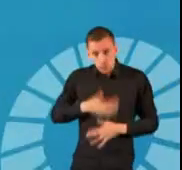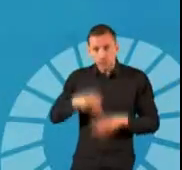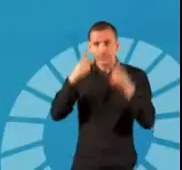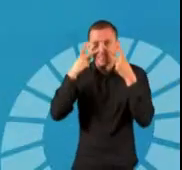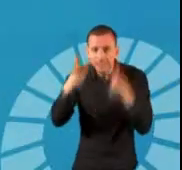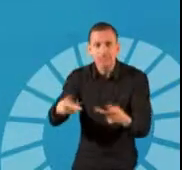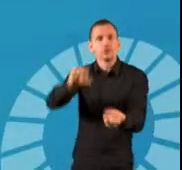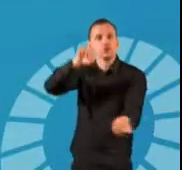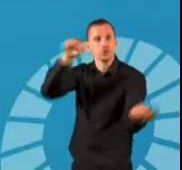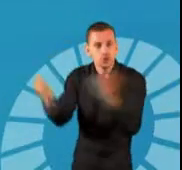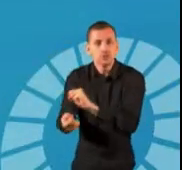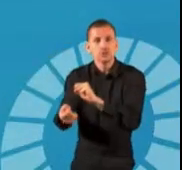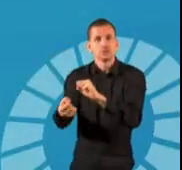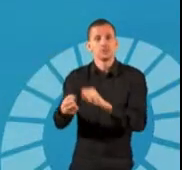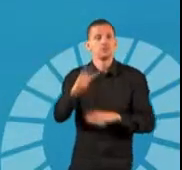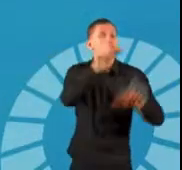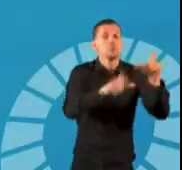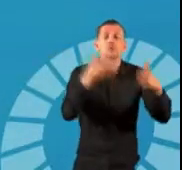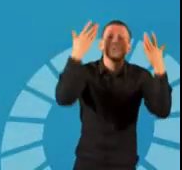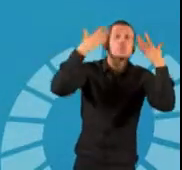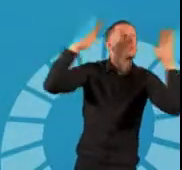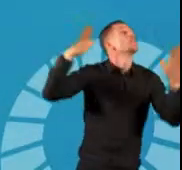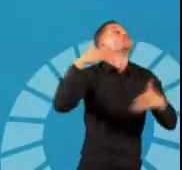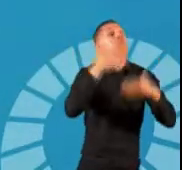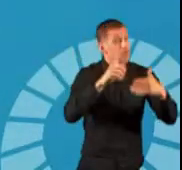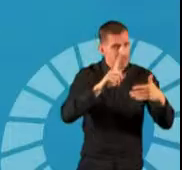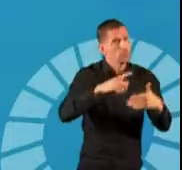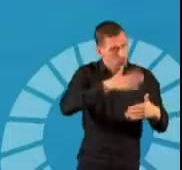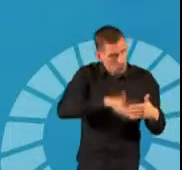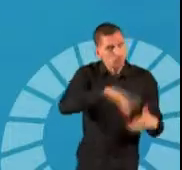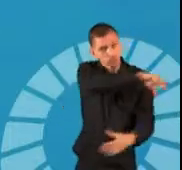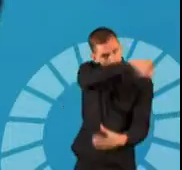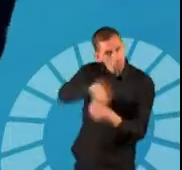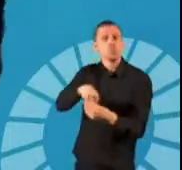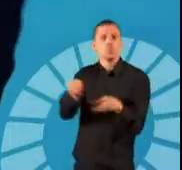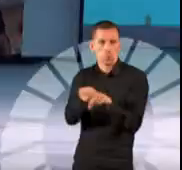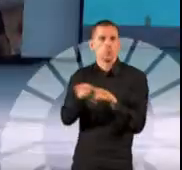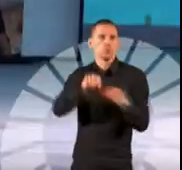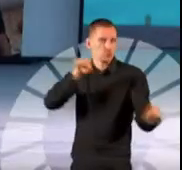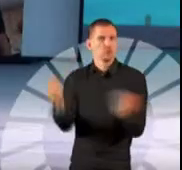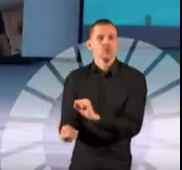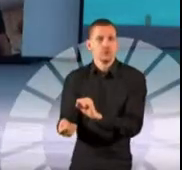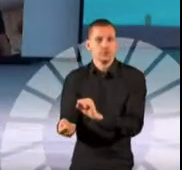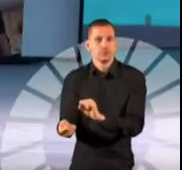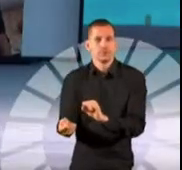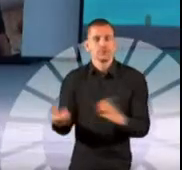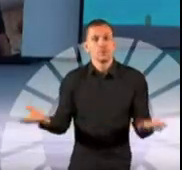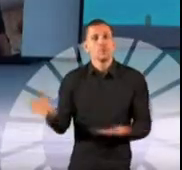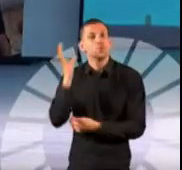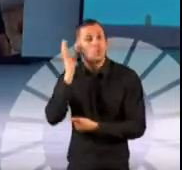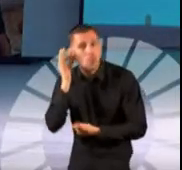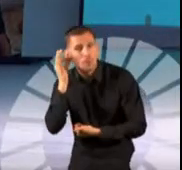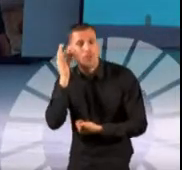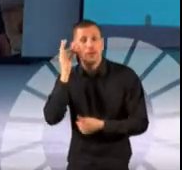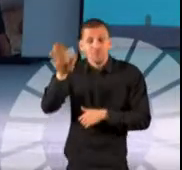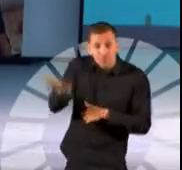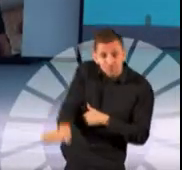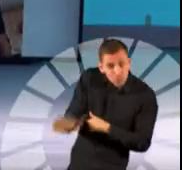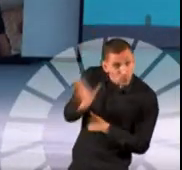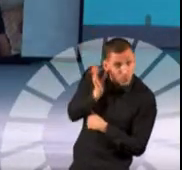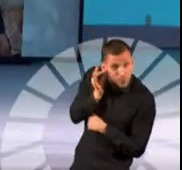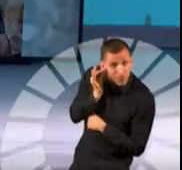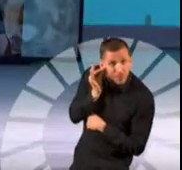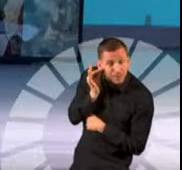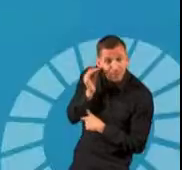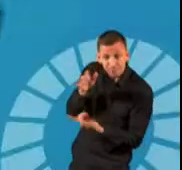gender diverse individuals from every part of the world to notice this sudden shift in the air and start questioning,